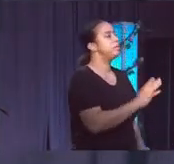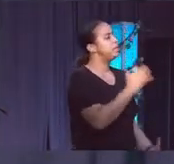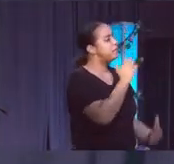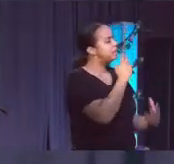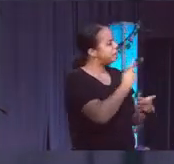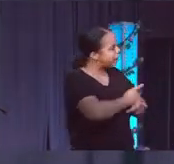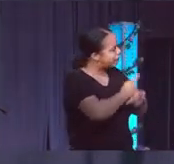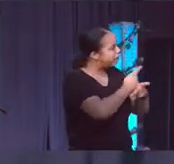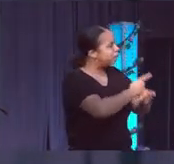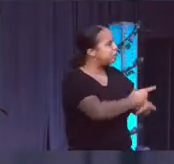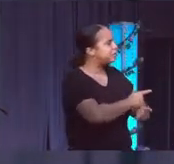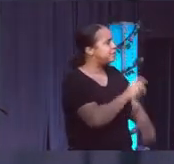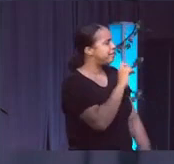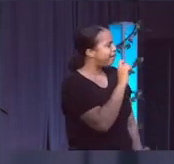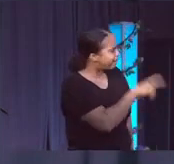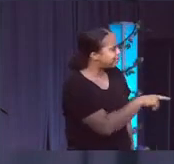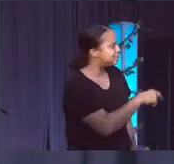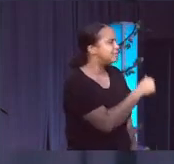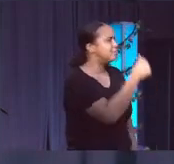he asks this guy.